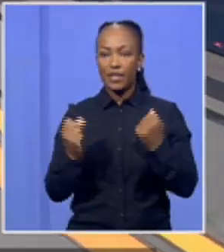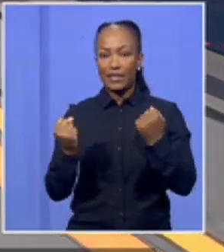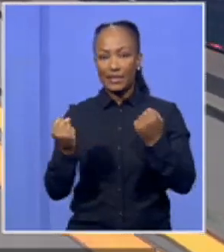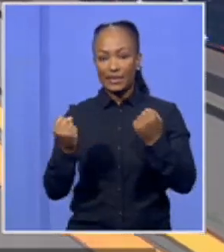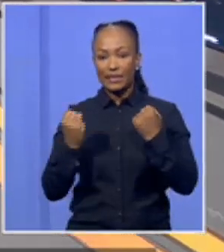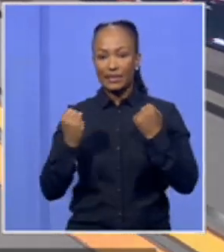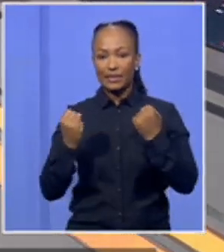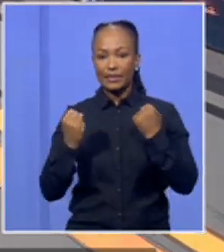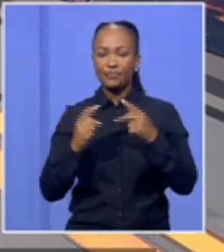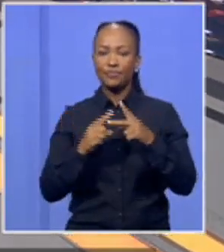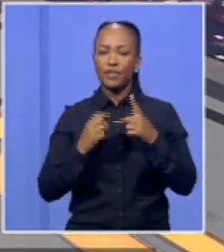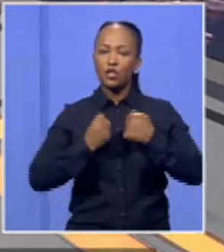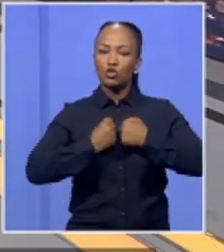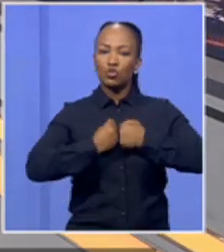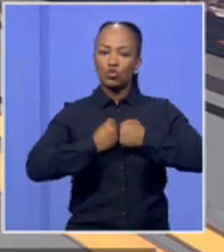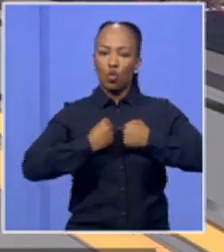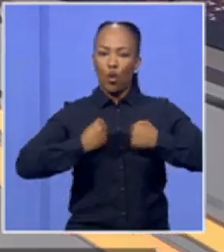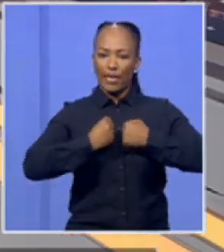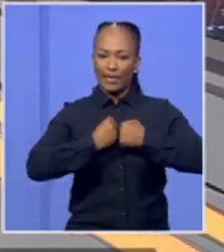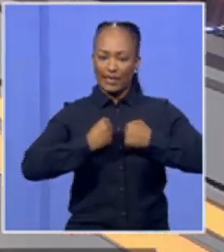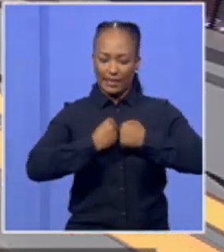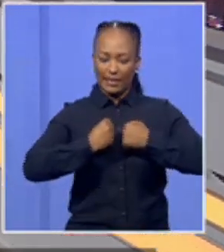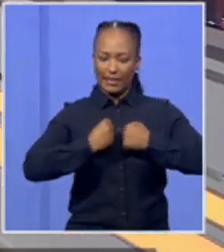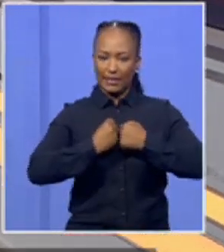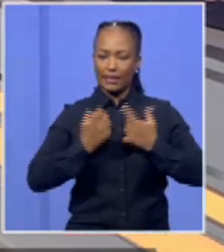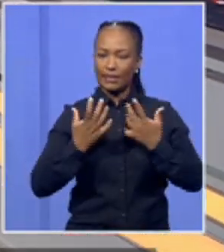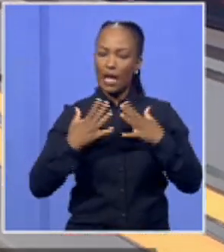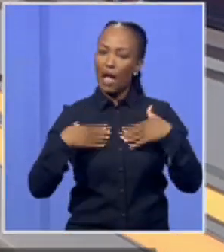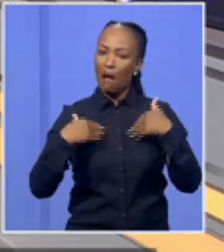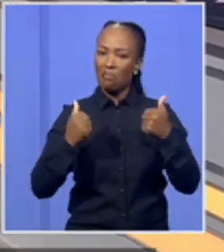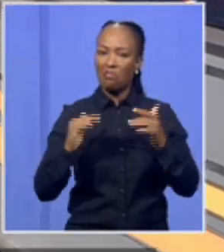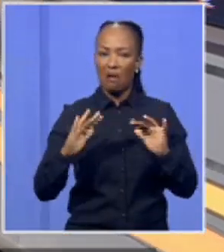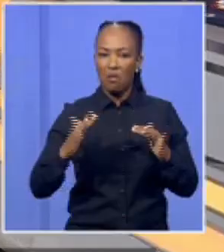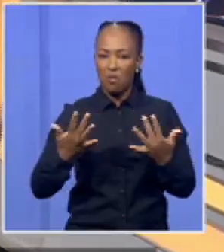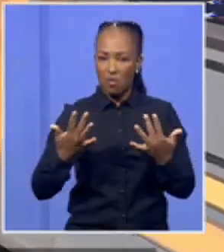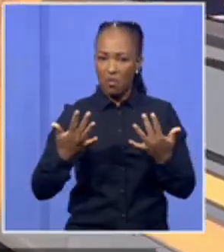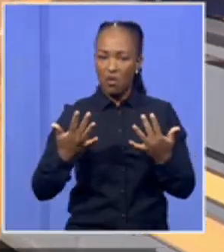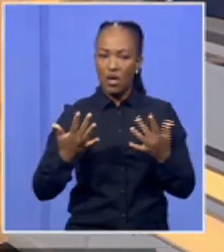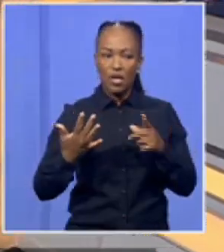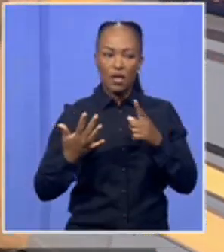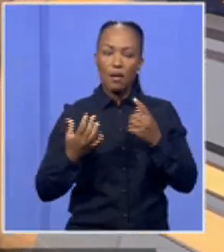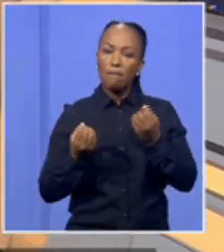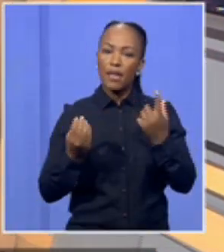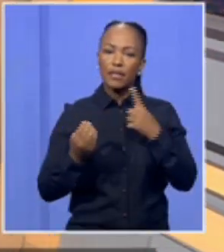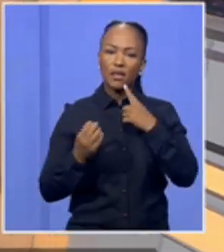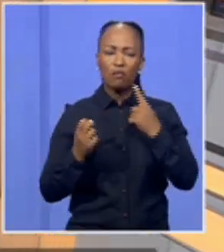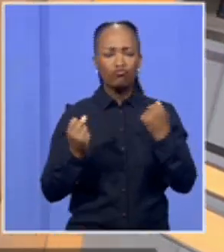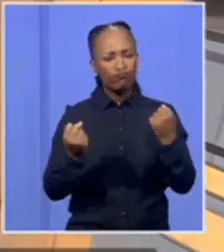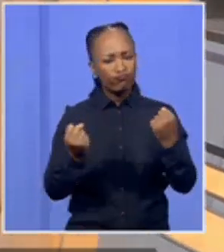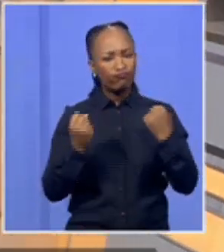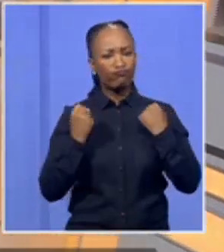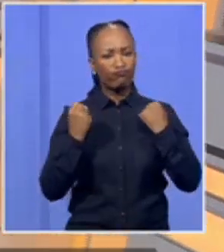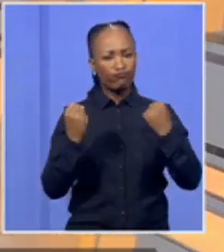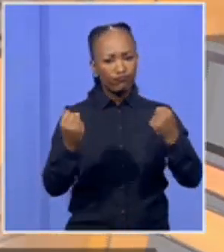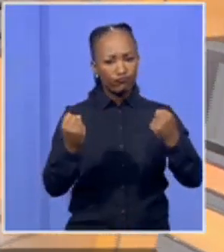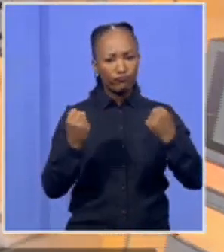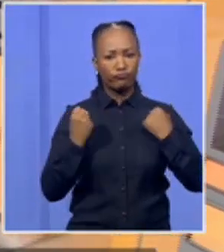then come together, because we look at many saying that exercise is very beneficial for our joint health, as well